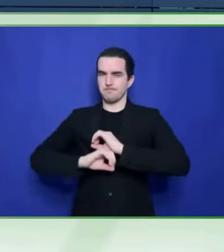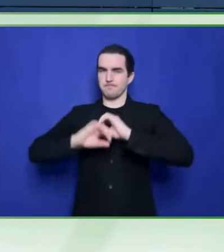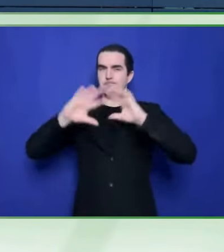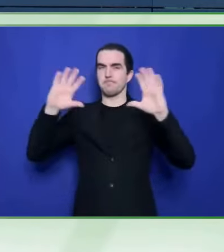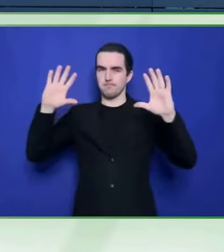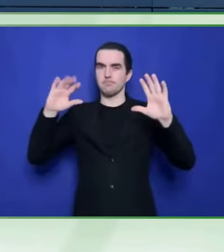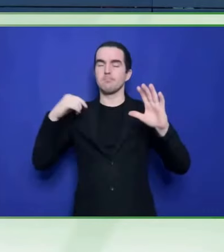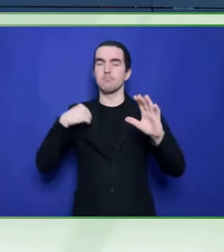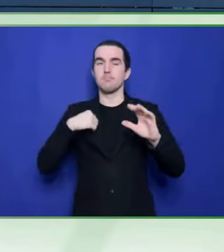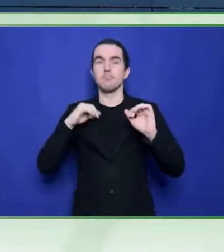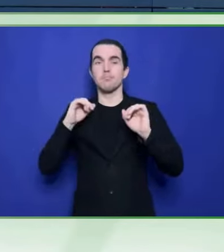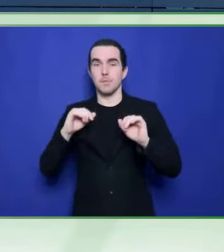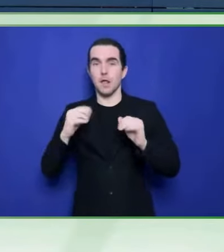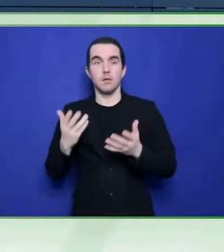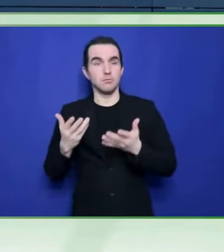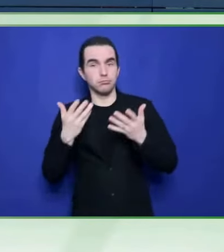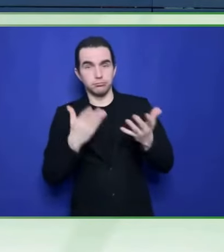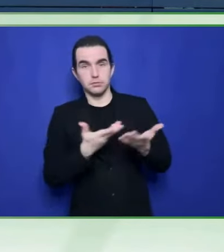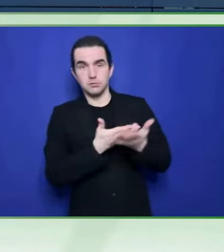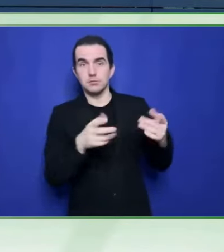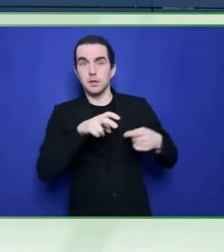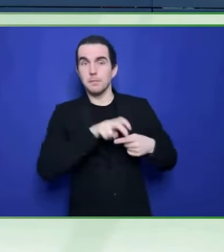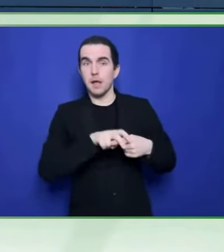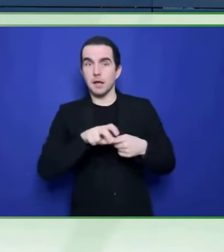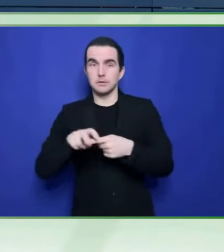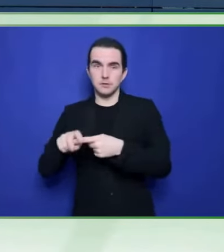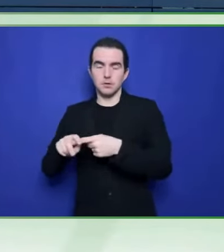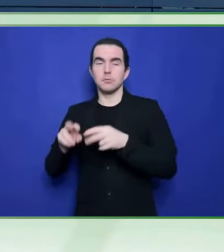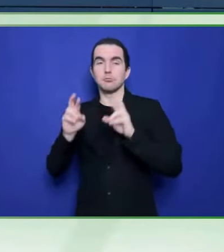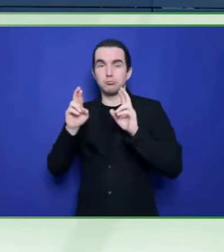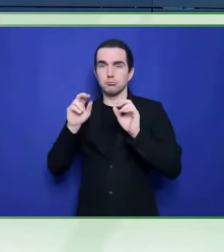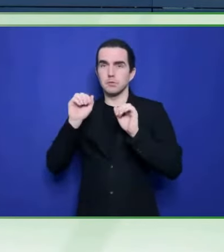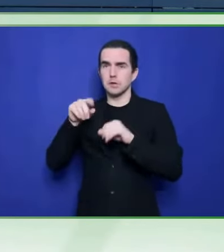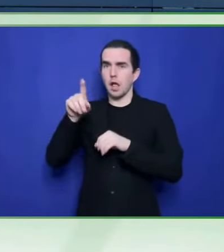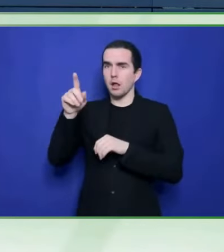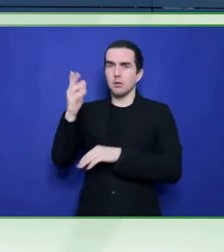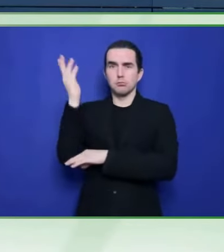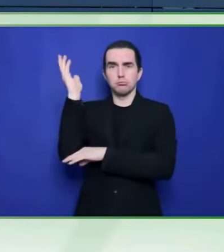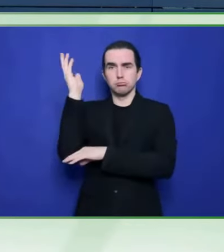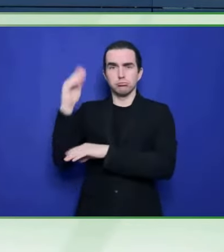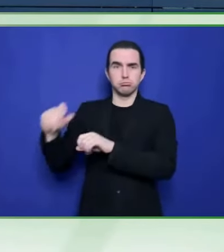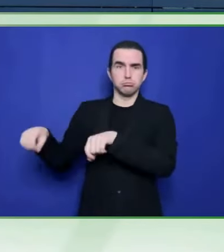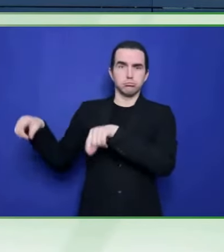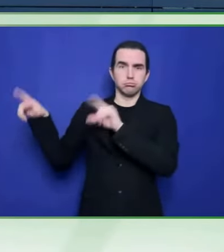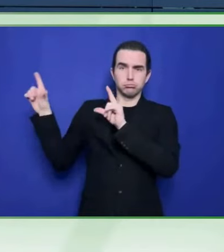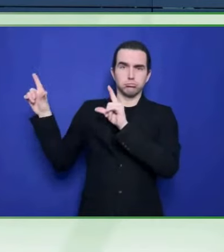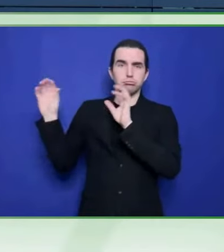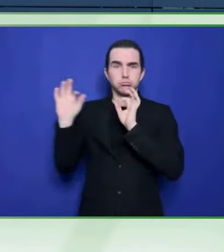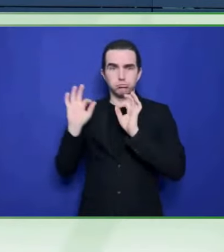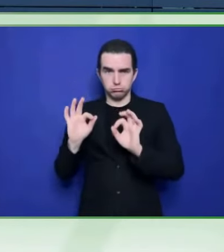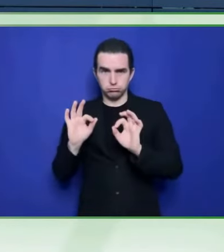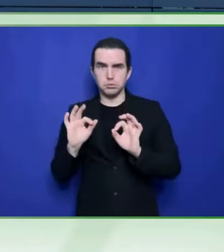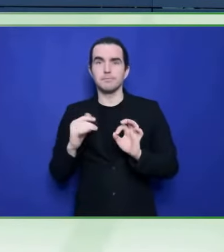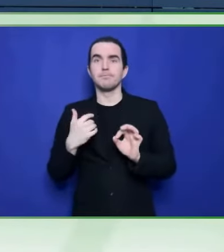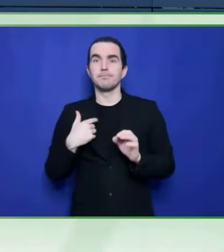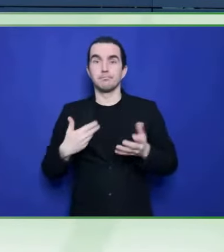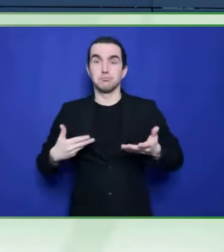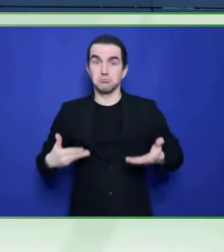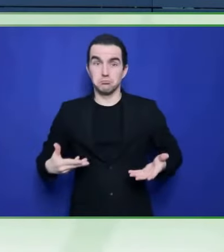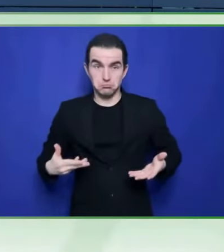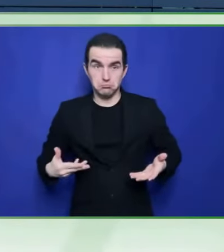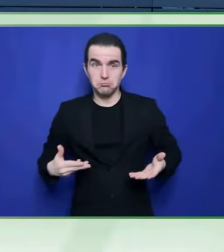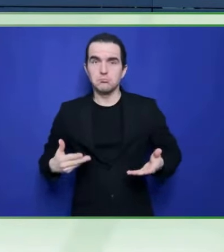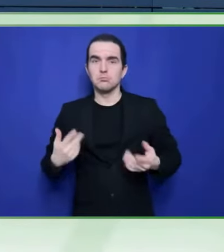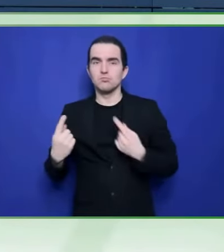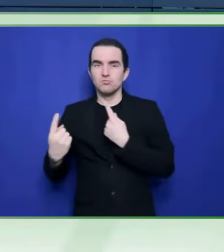discuss accessibility for public transportation. We all recognize the challenges. From my own personal experience,